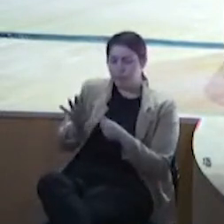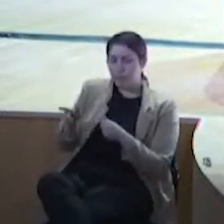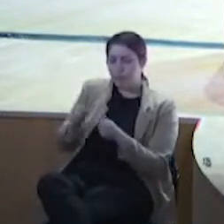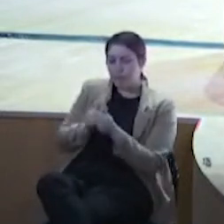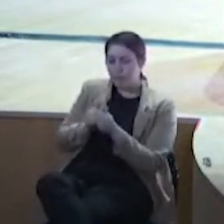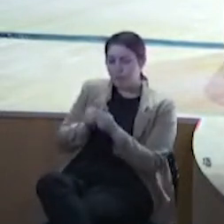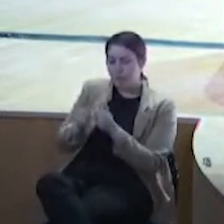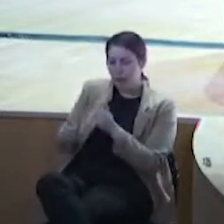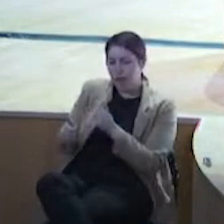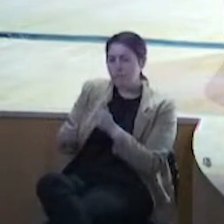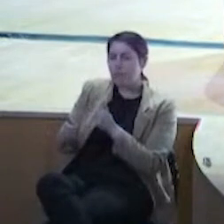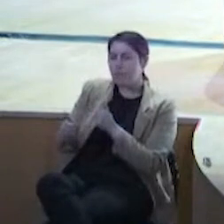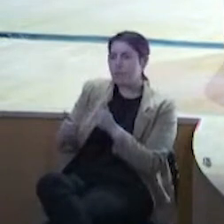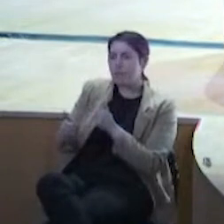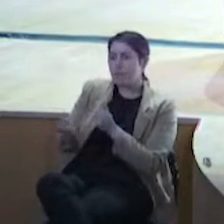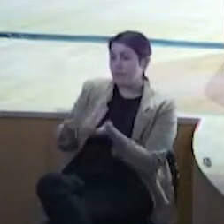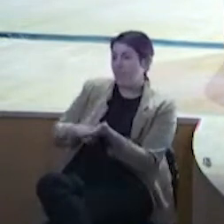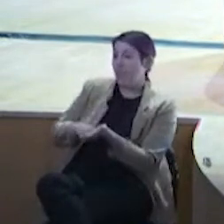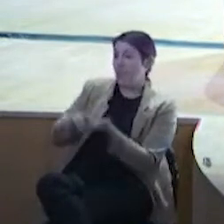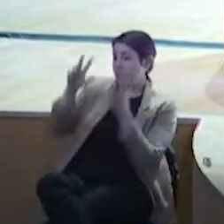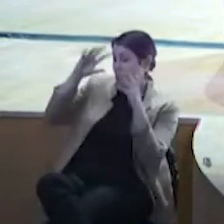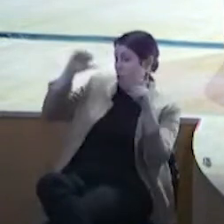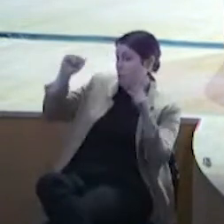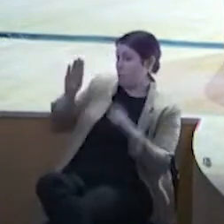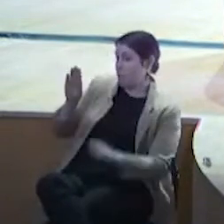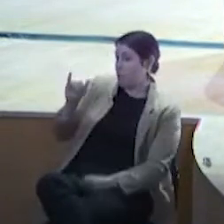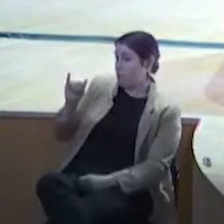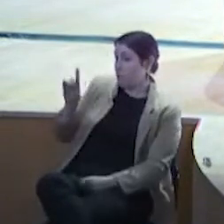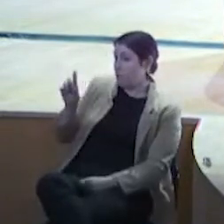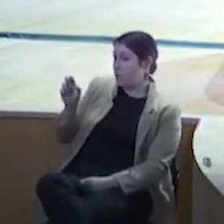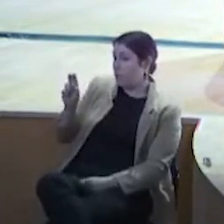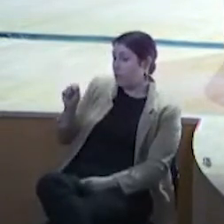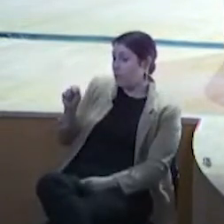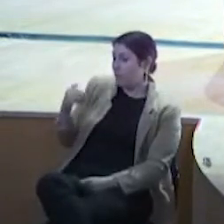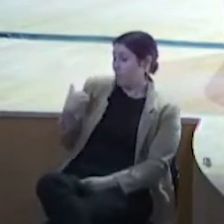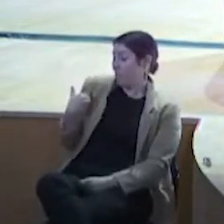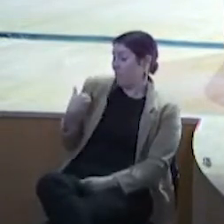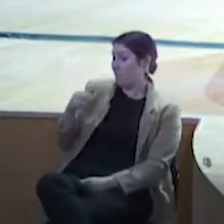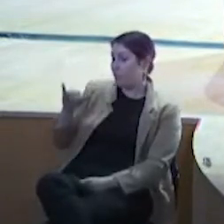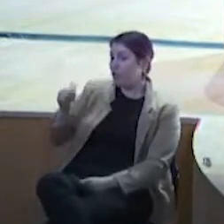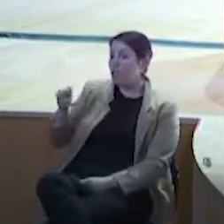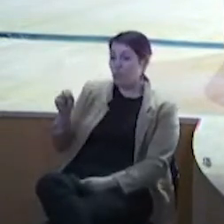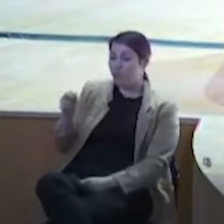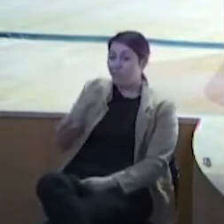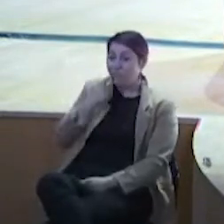But it was passed and signed by President Biden in January.